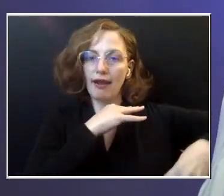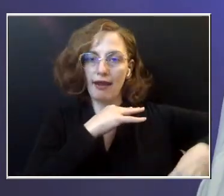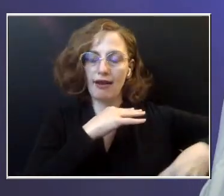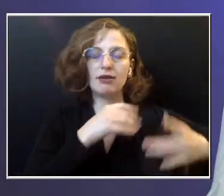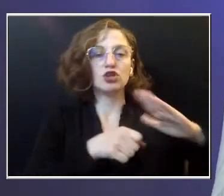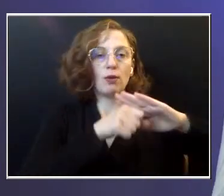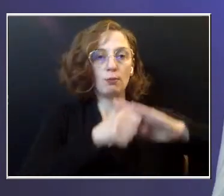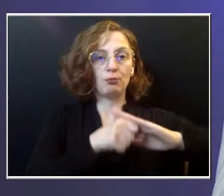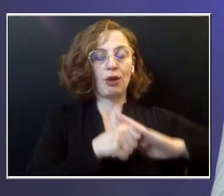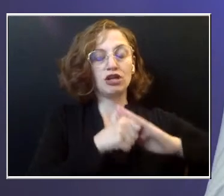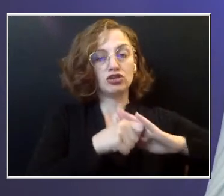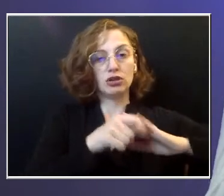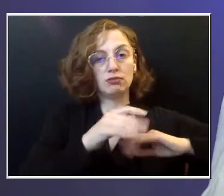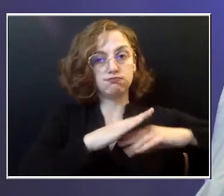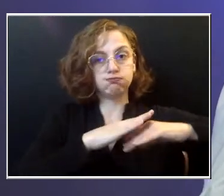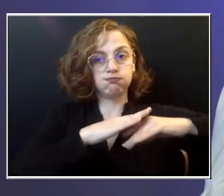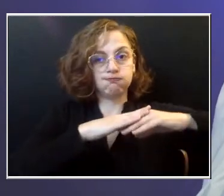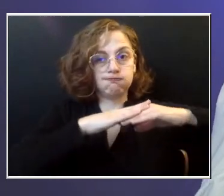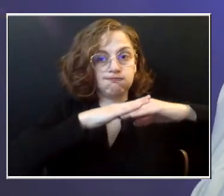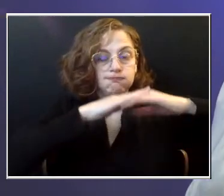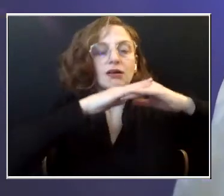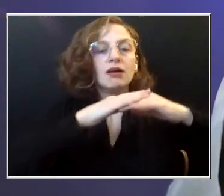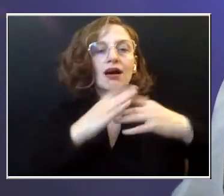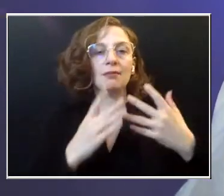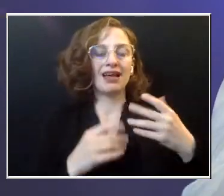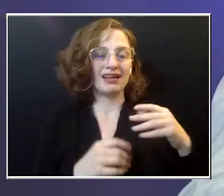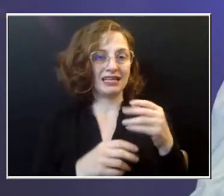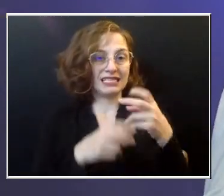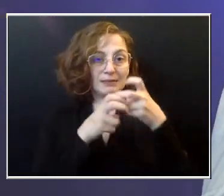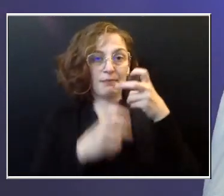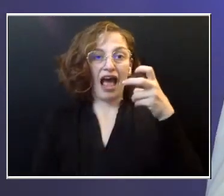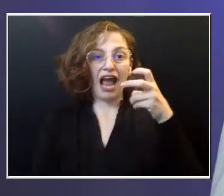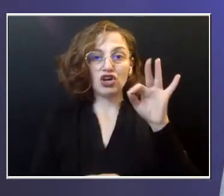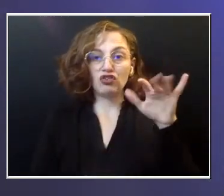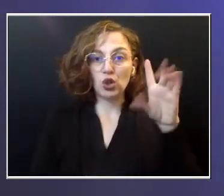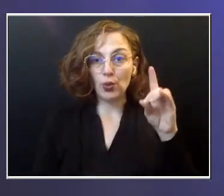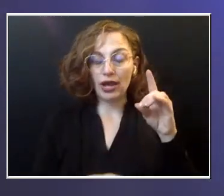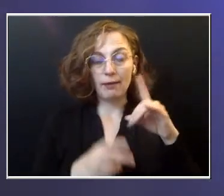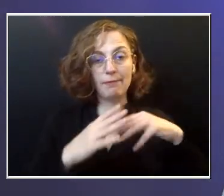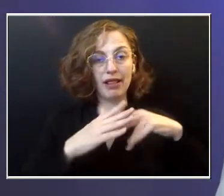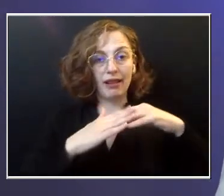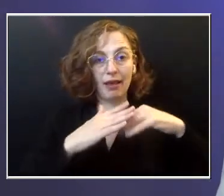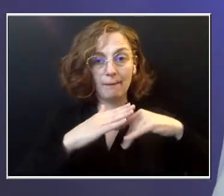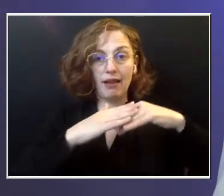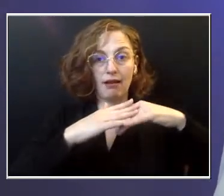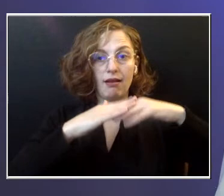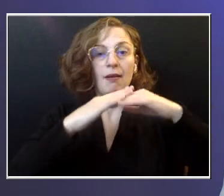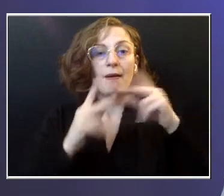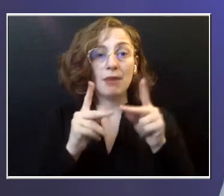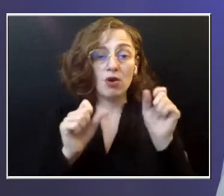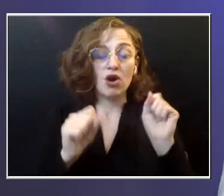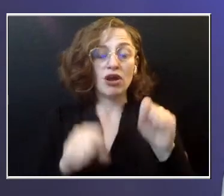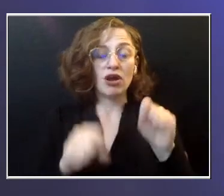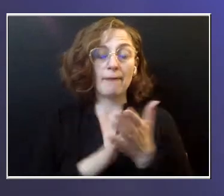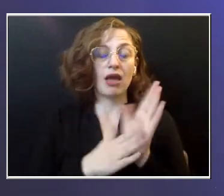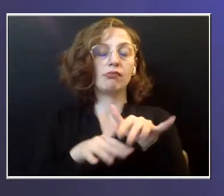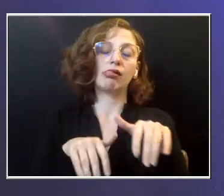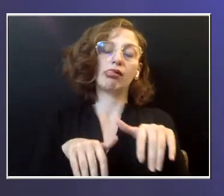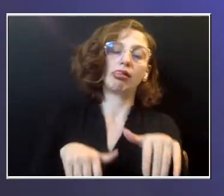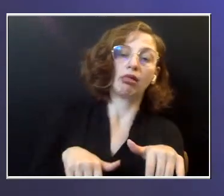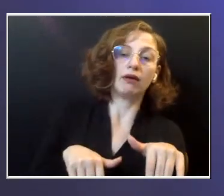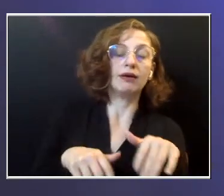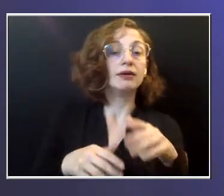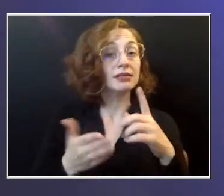to become very lethargic. Sometimes people can become comatose and fully unresponsive in very extreme cases. And in